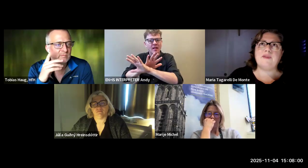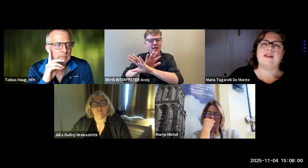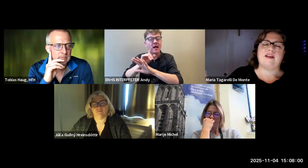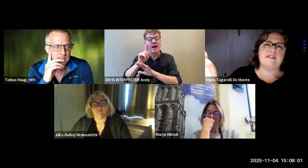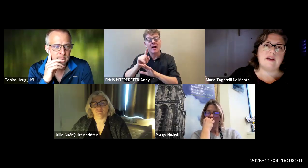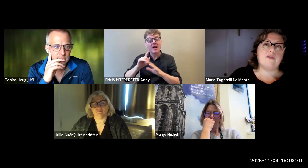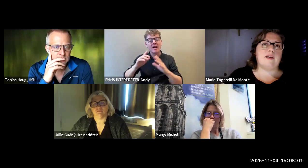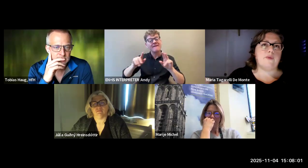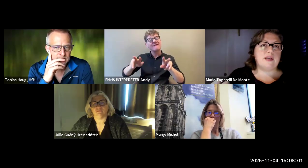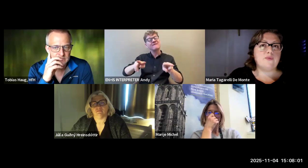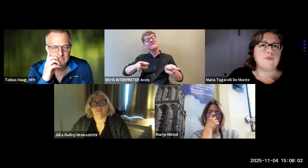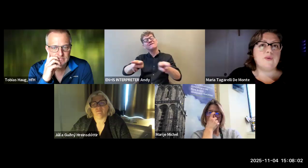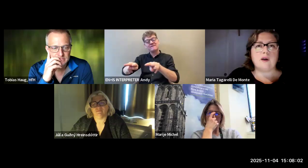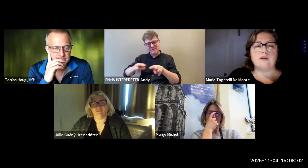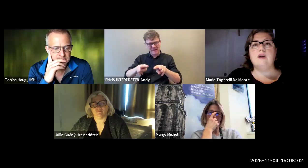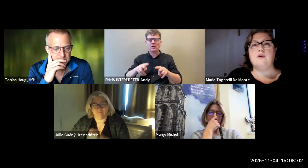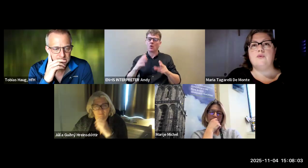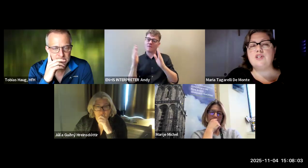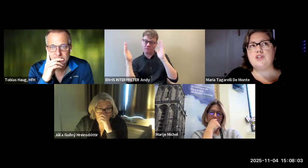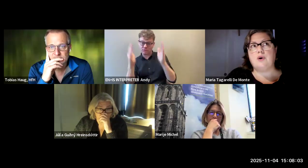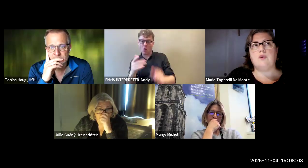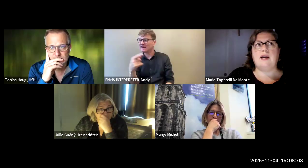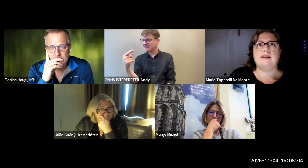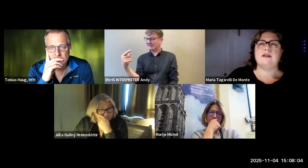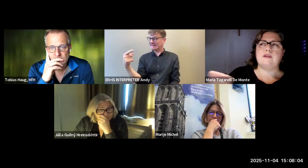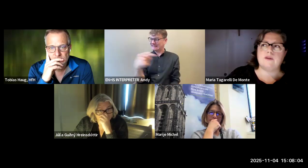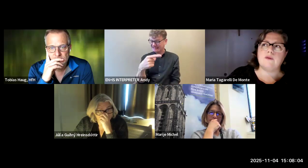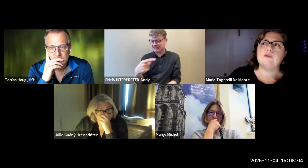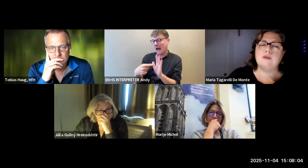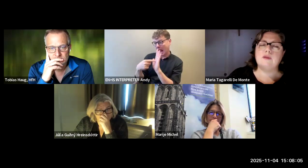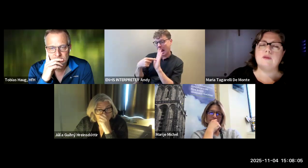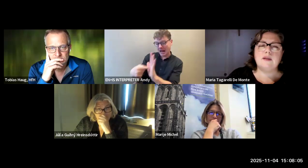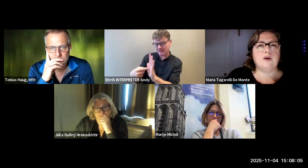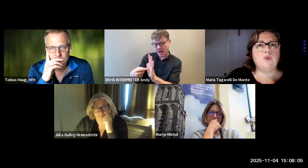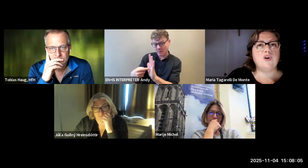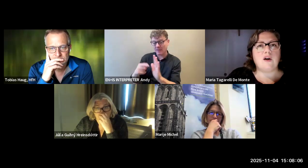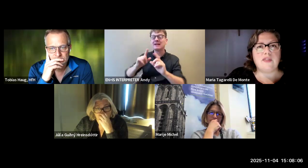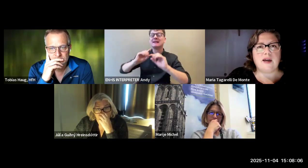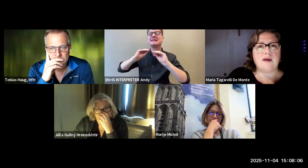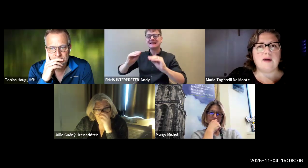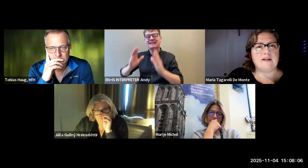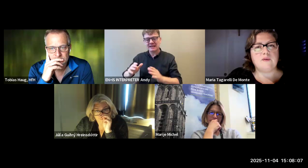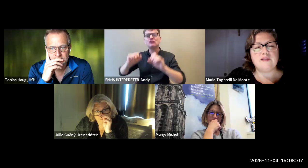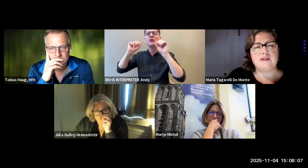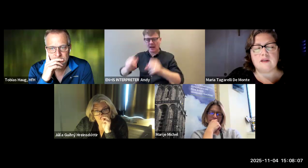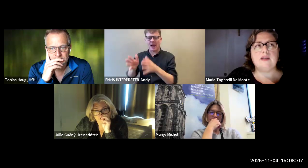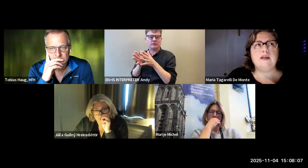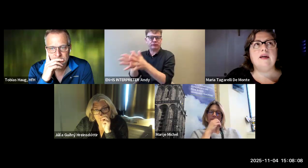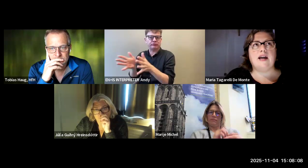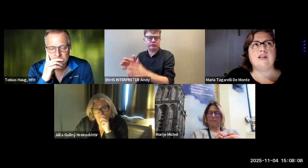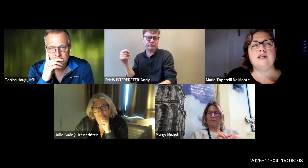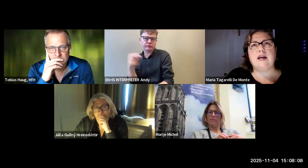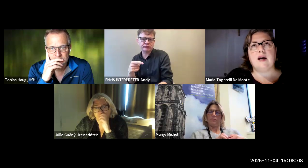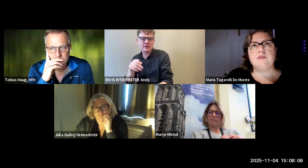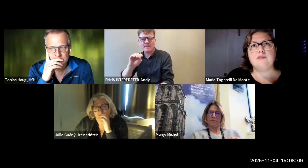video as something that is there that we can rerun, re-show, and then, work on them